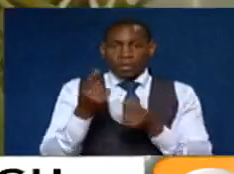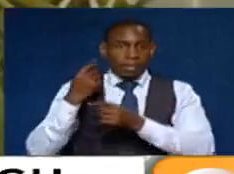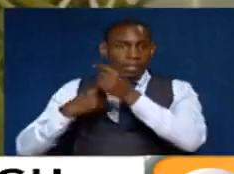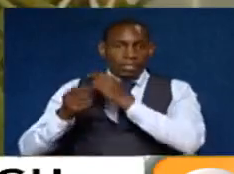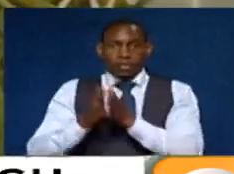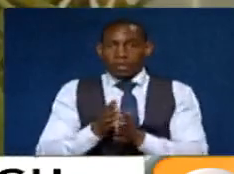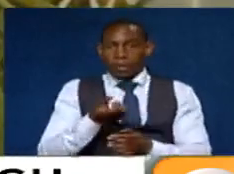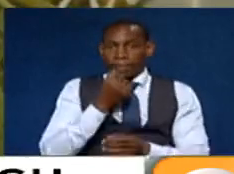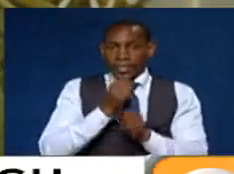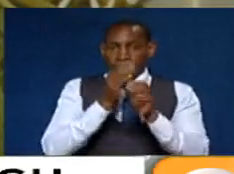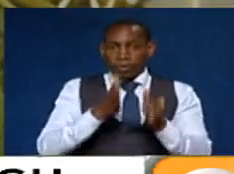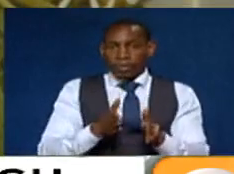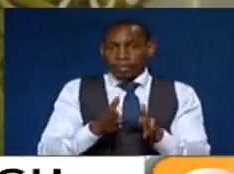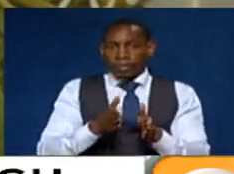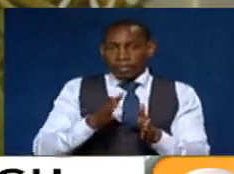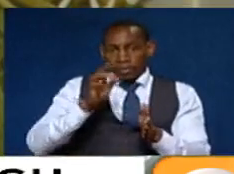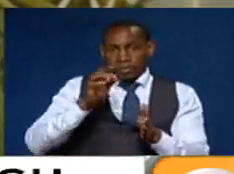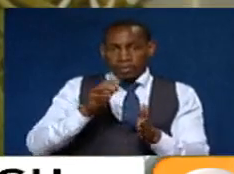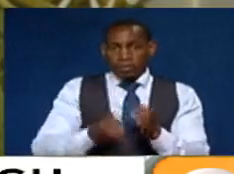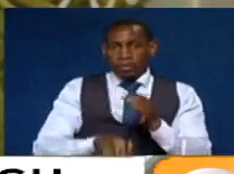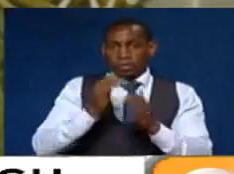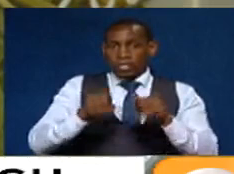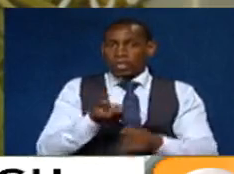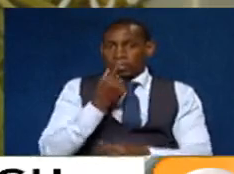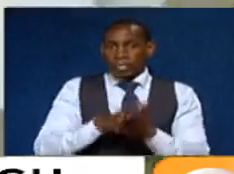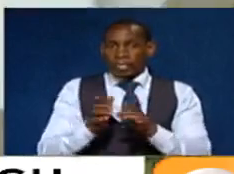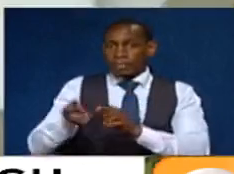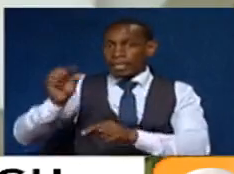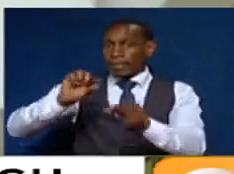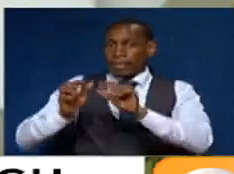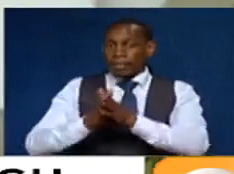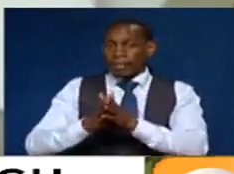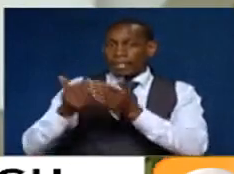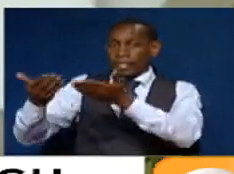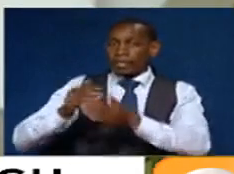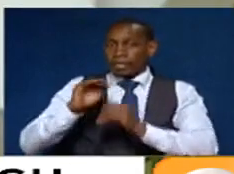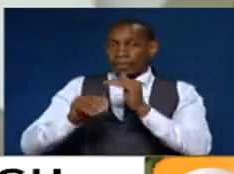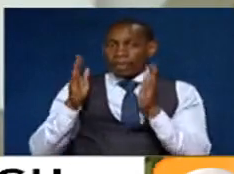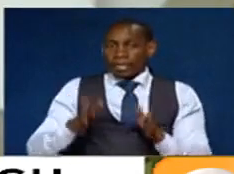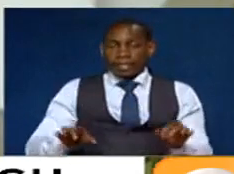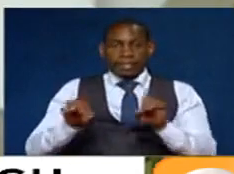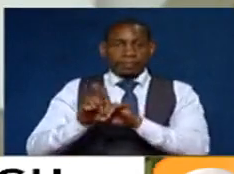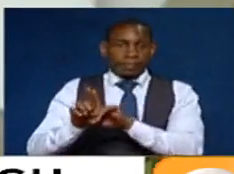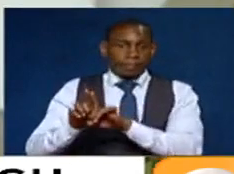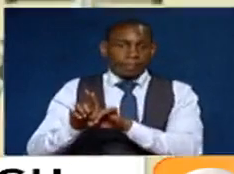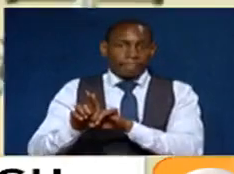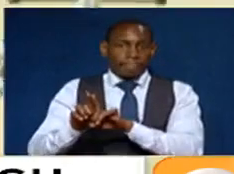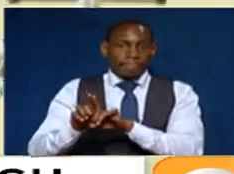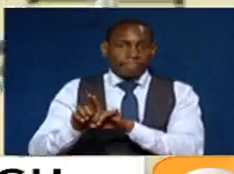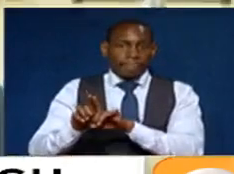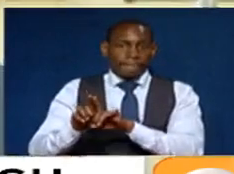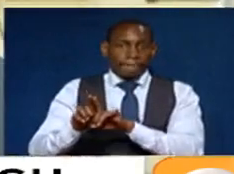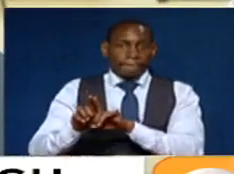medical practitioners for the discovery of new medicines. This is a laboratory that is open to all Kenyans and also